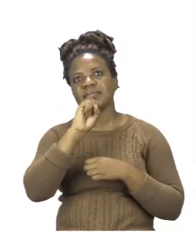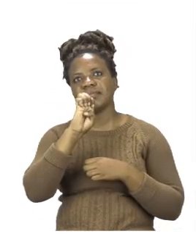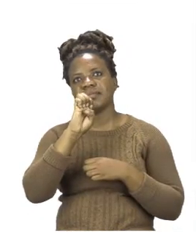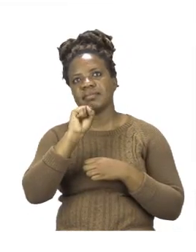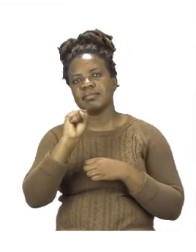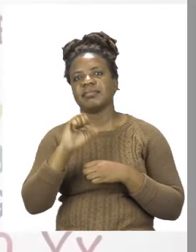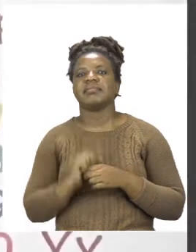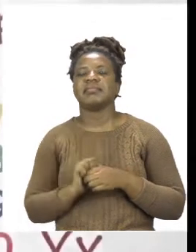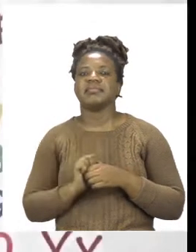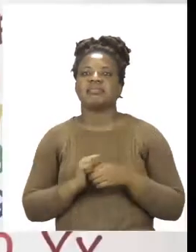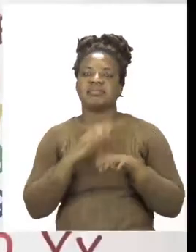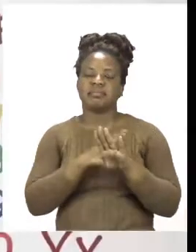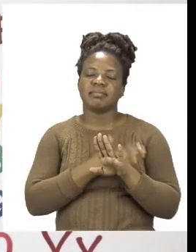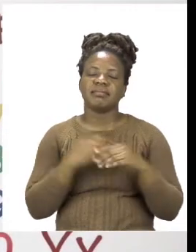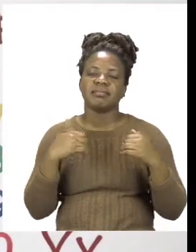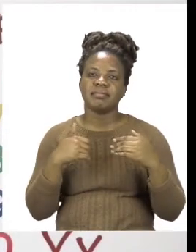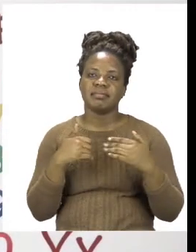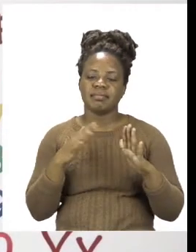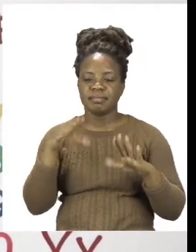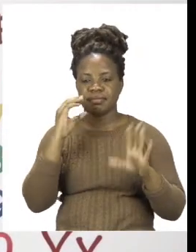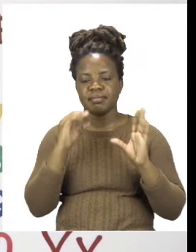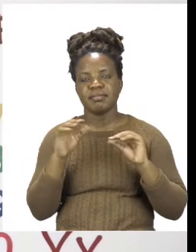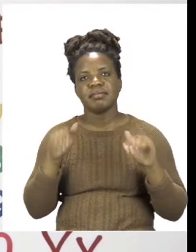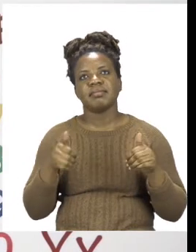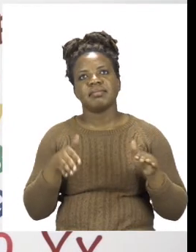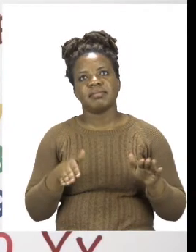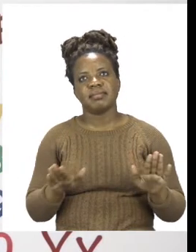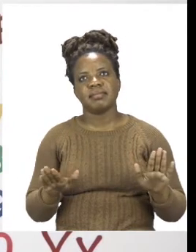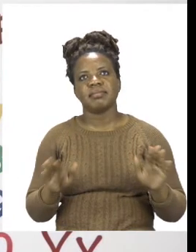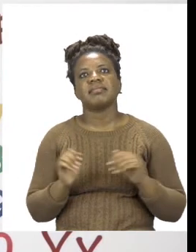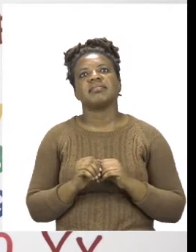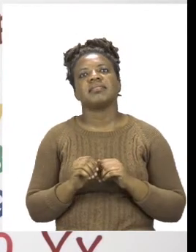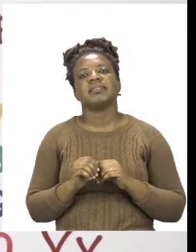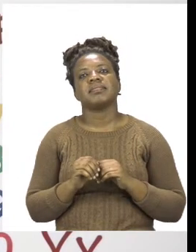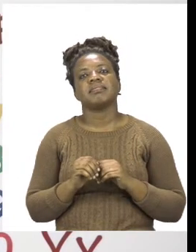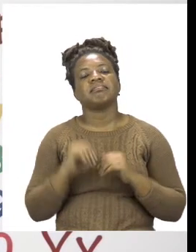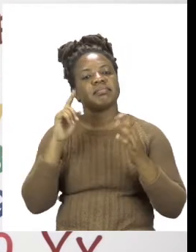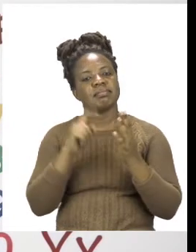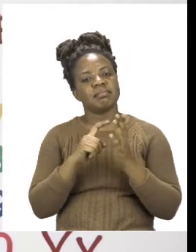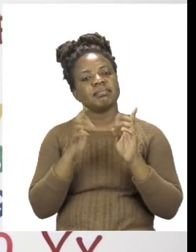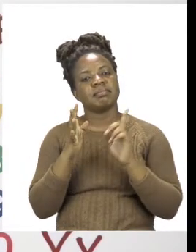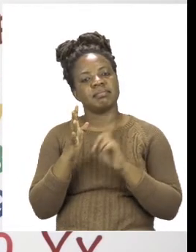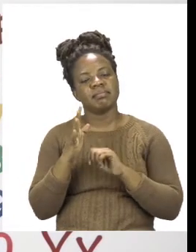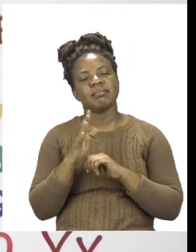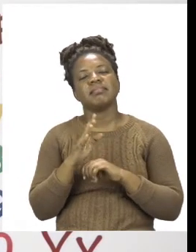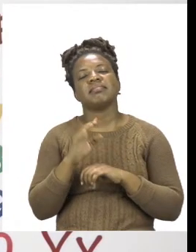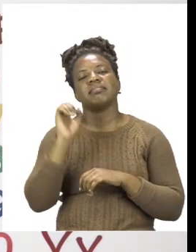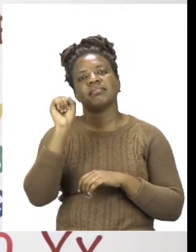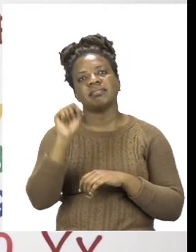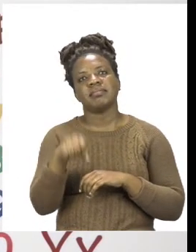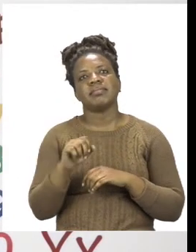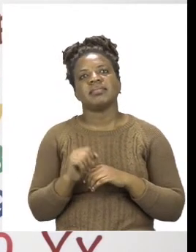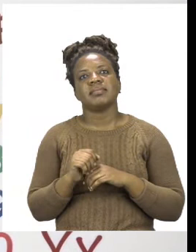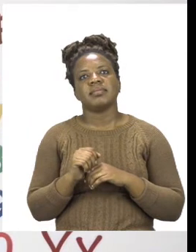senses. And before we get into any lessons, boys and girls, we know that we have to sanitize.